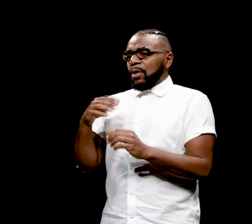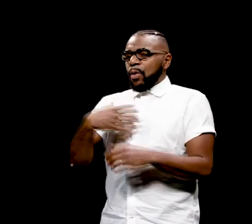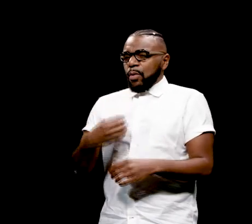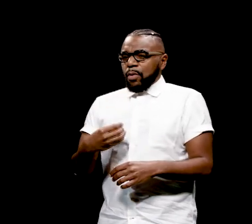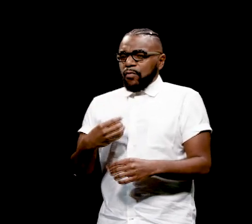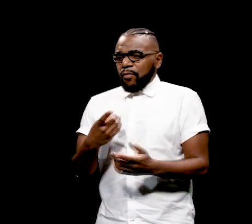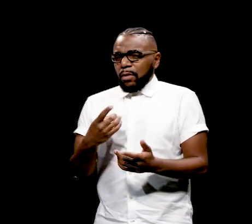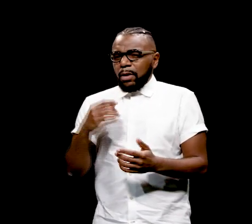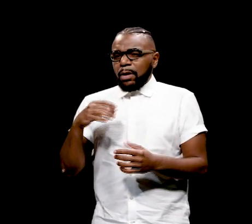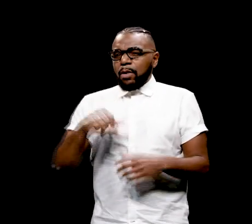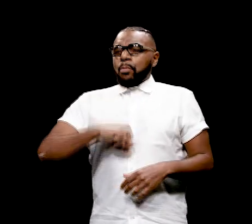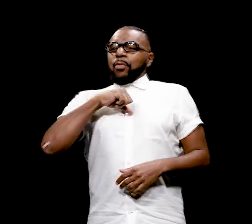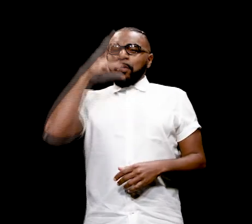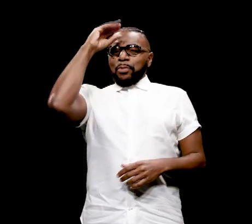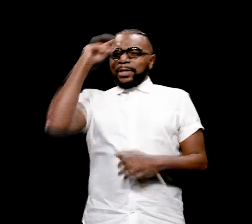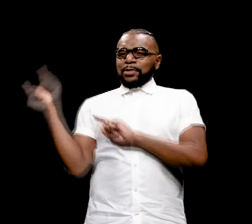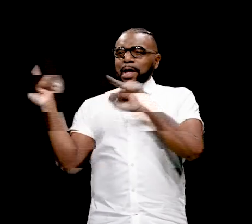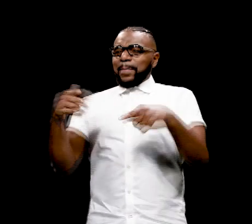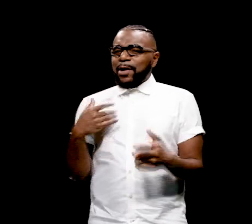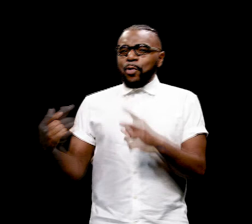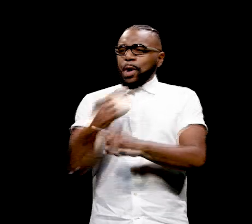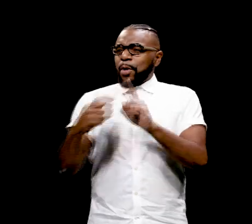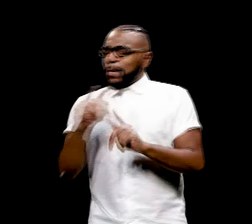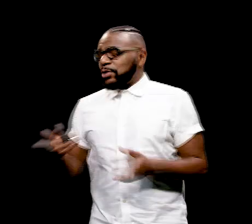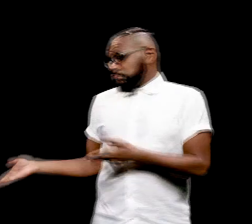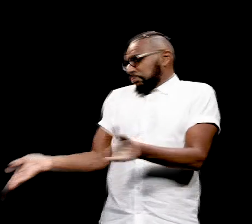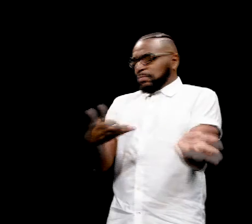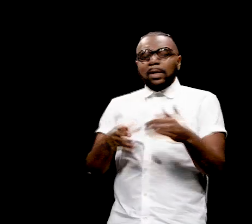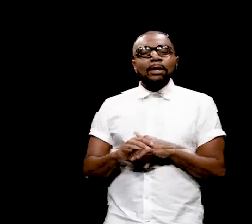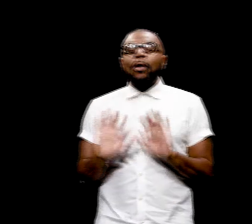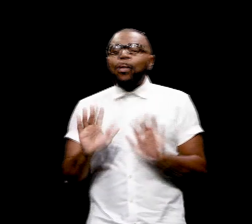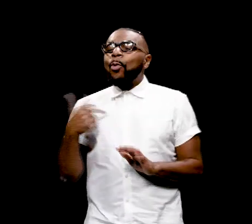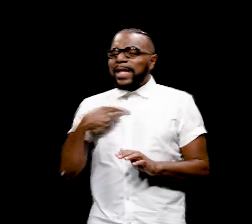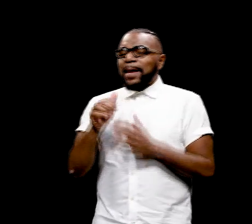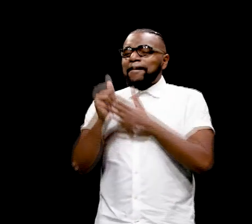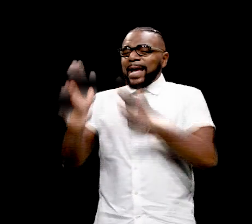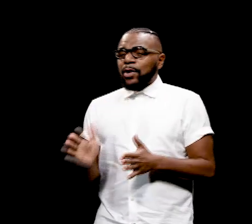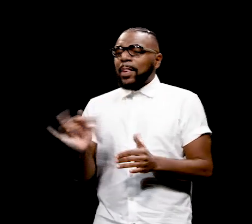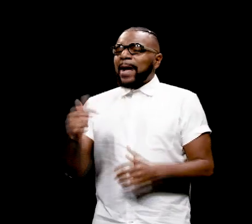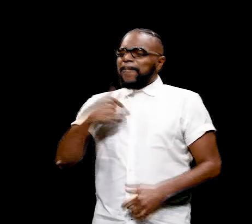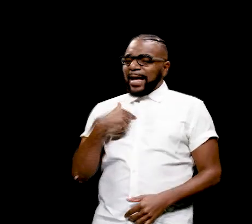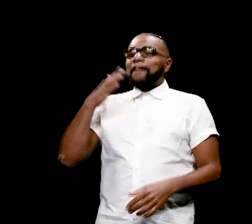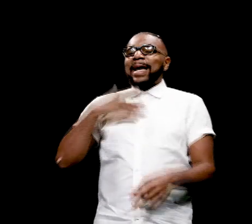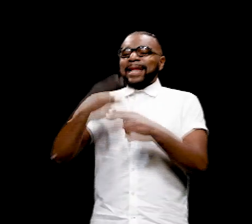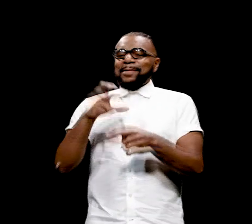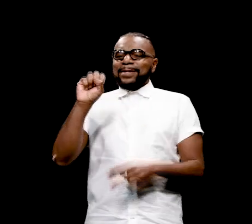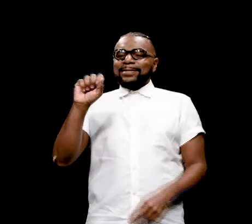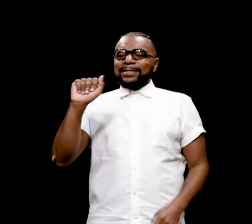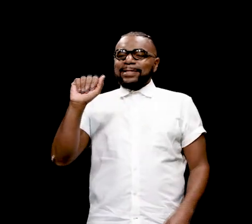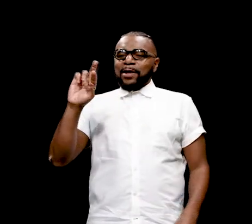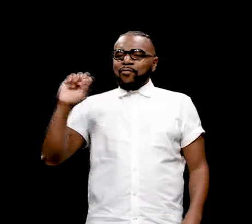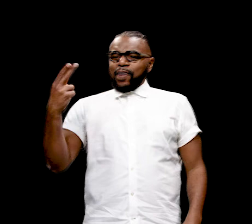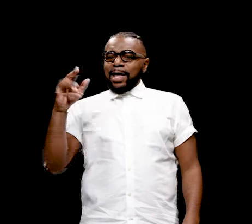are seeking to come here and inflict harm on vulnerable Portlanders. You need a mayor like me. My name is Sarah Iannarone.